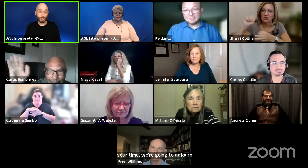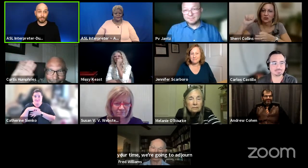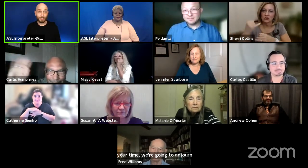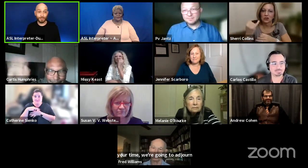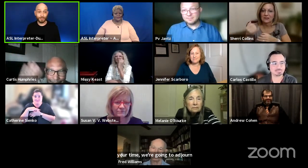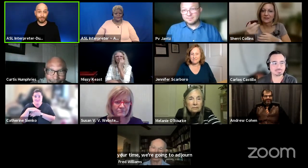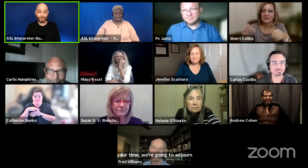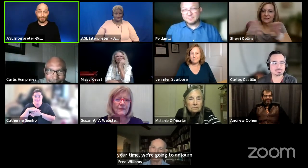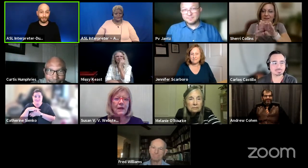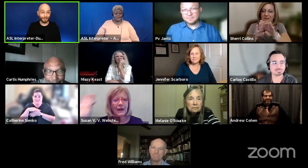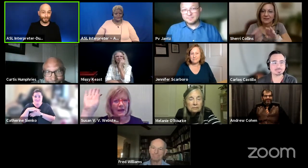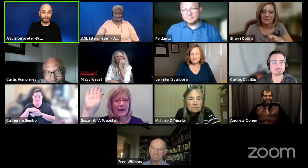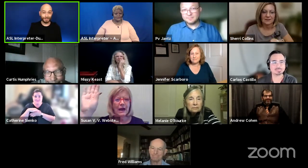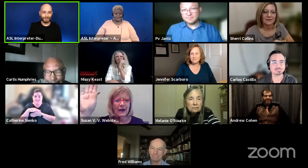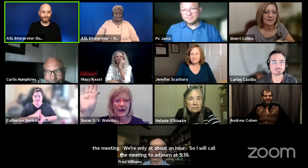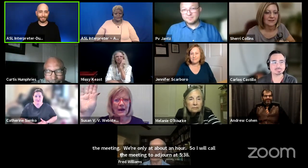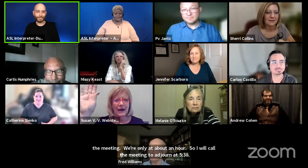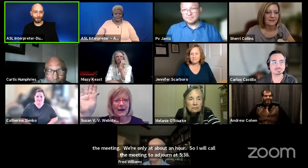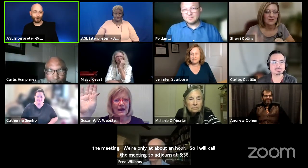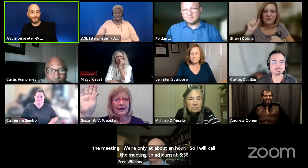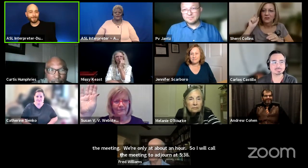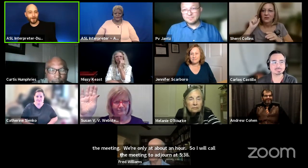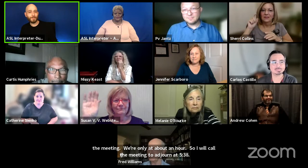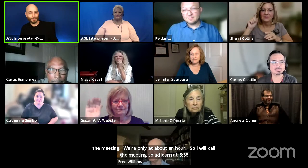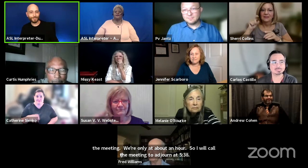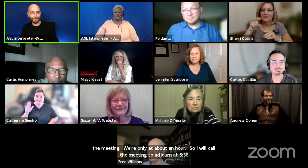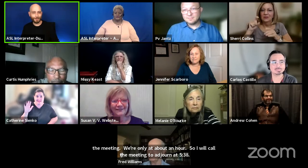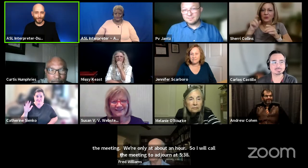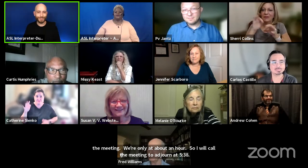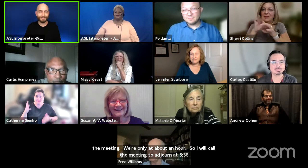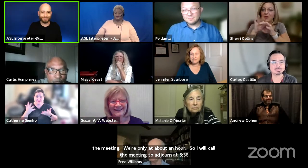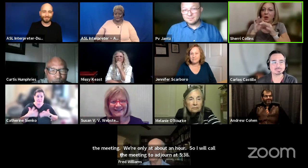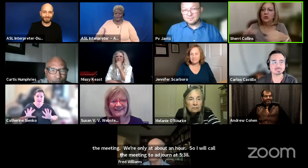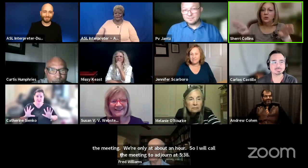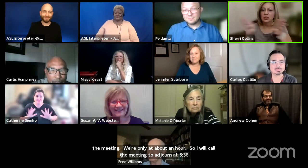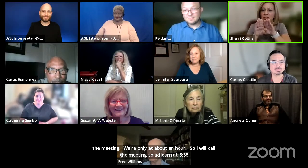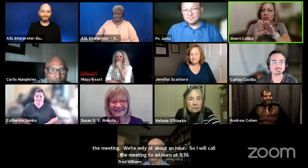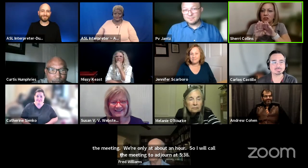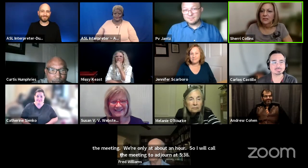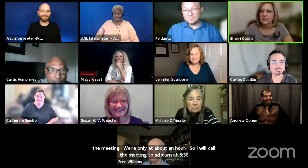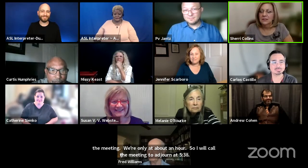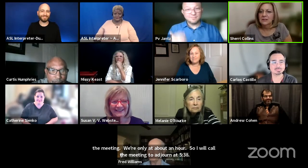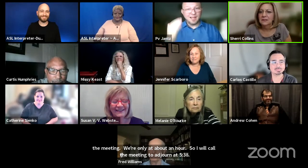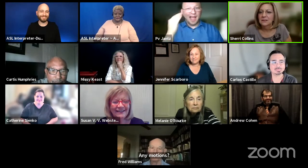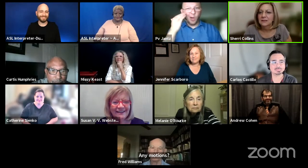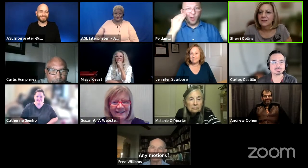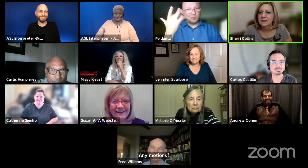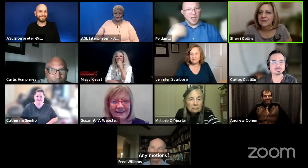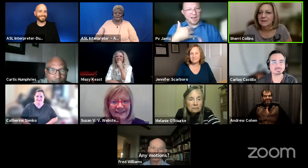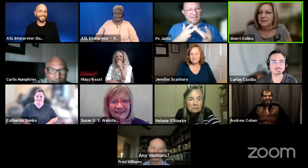Any motions? Mrs. Sherry, we need a motion to adjourn. Vote to adjourn.